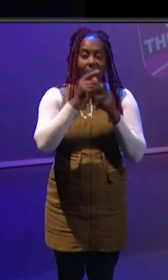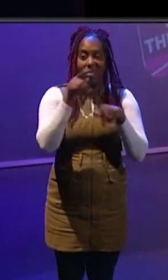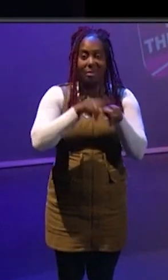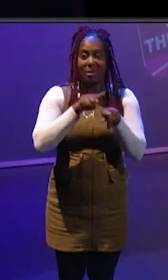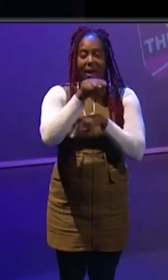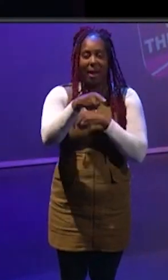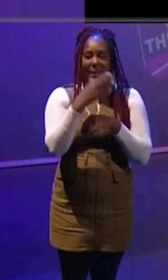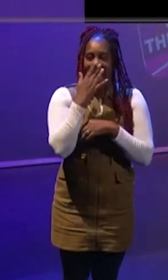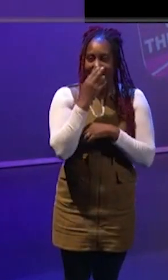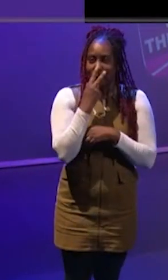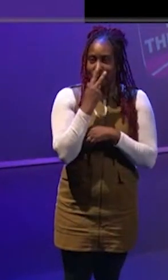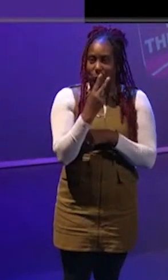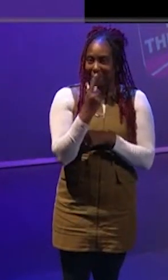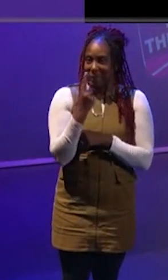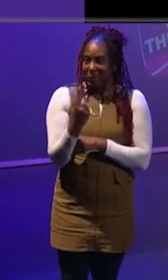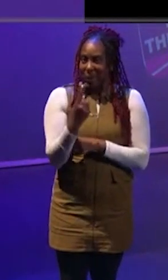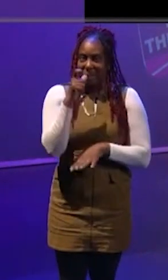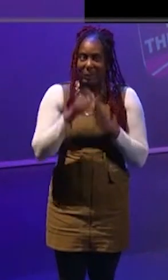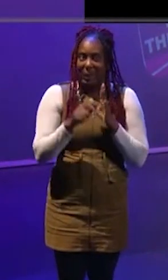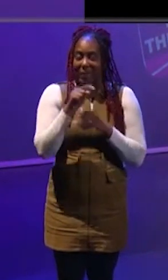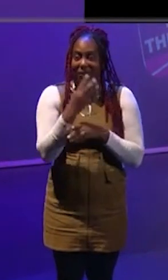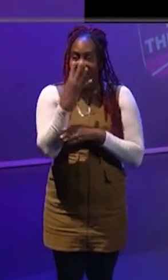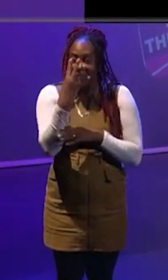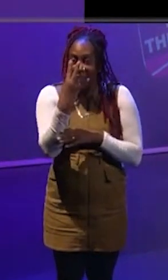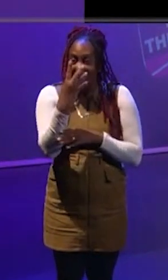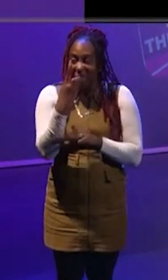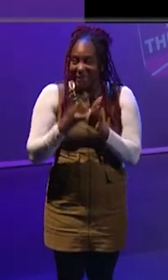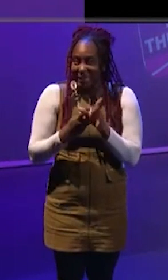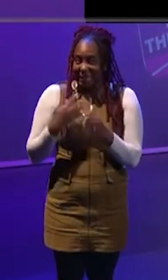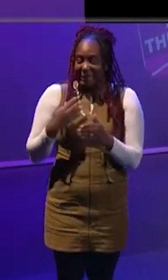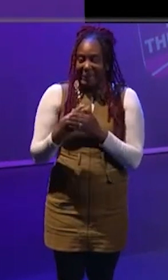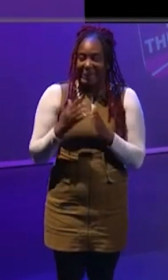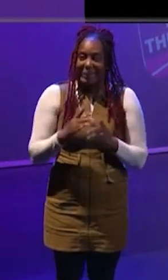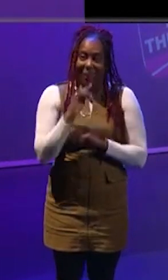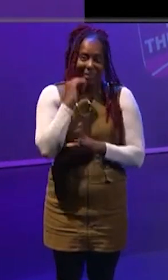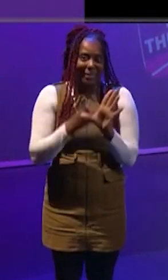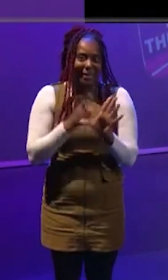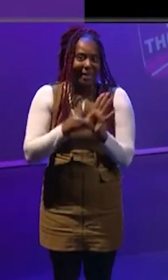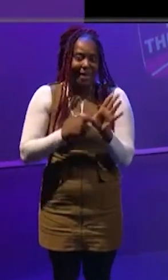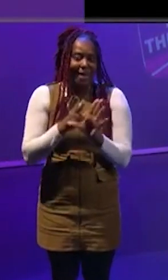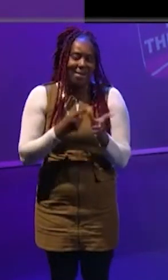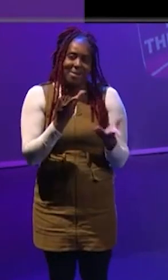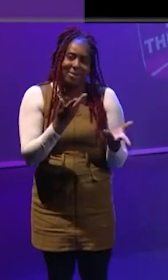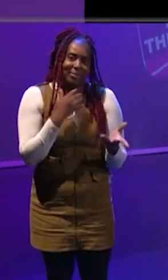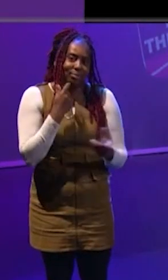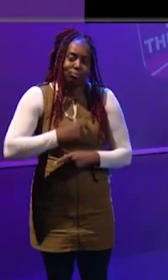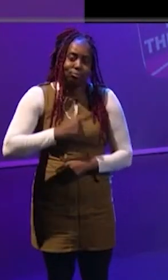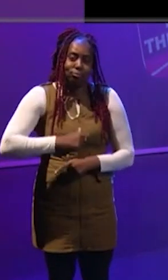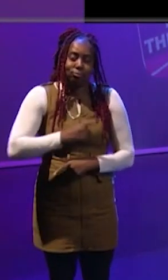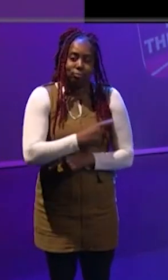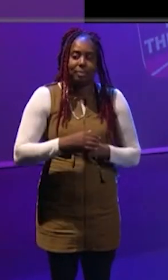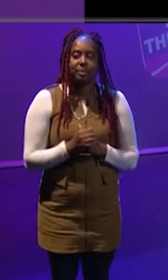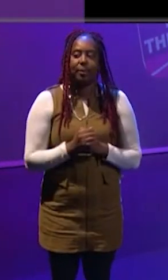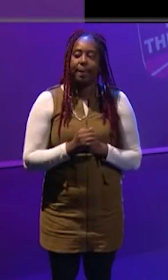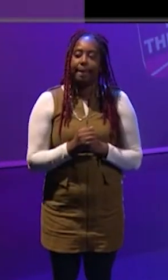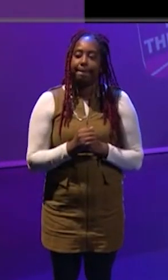I'm 21. And I've been doing this for 4 years, and I'm very young for what I do. And